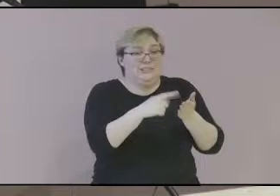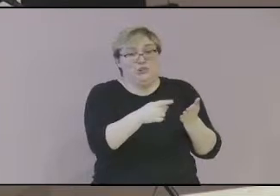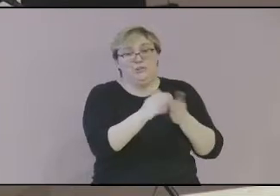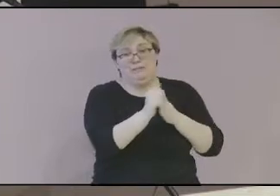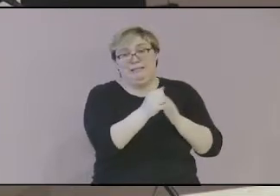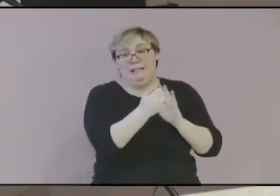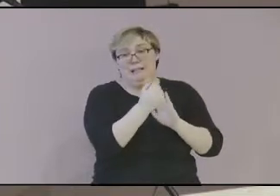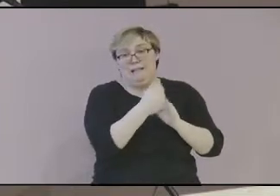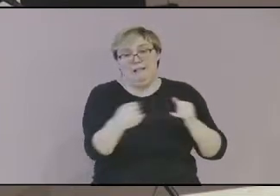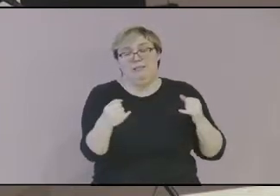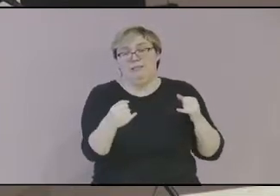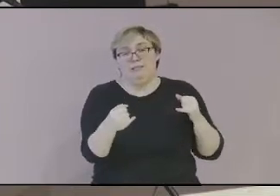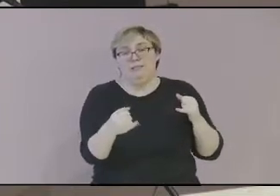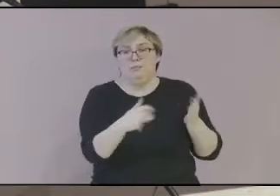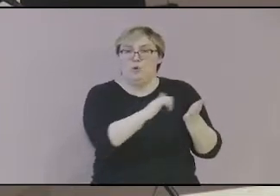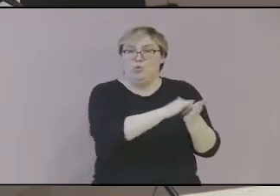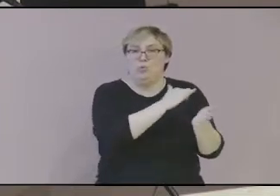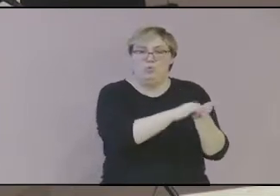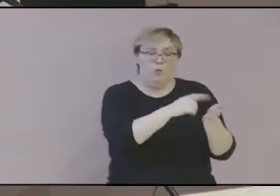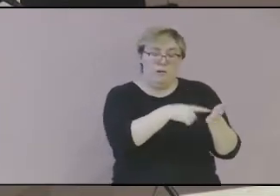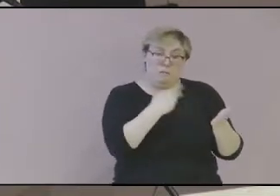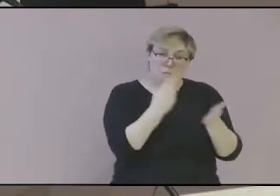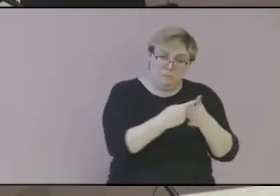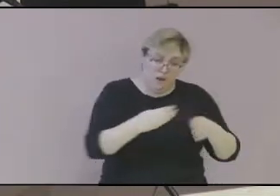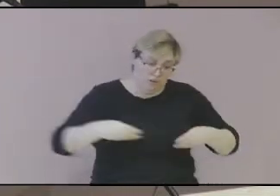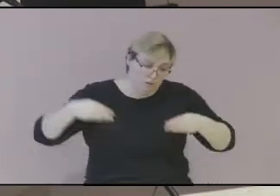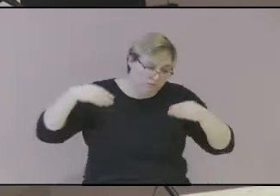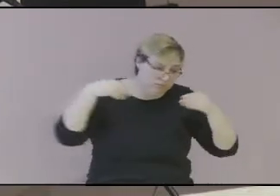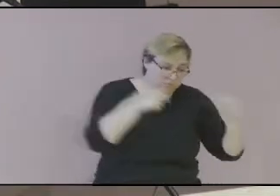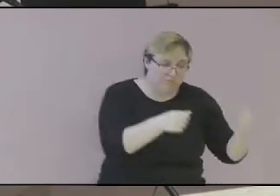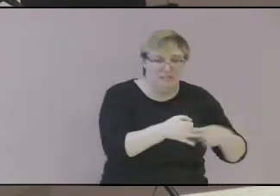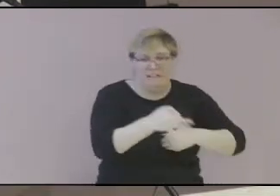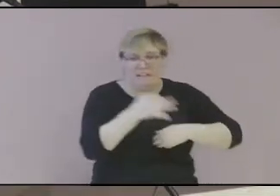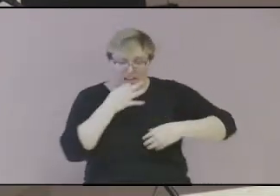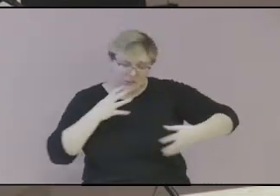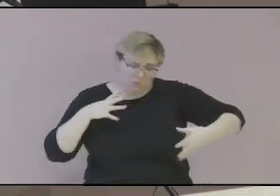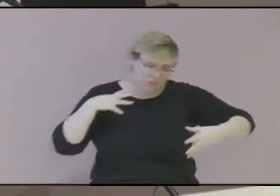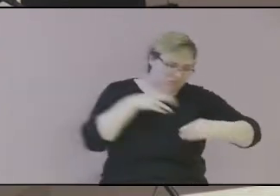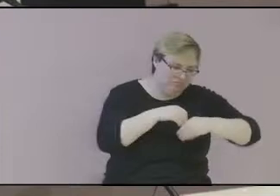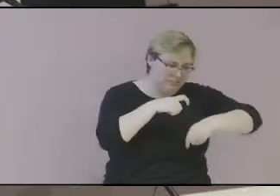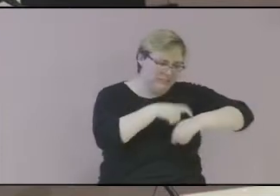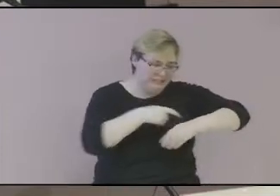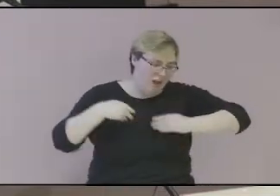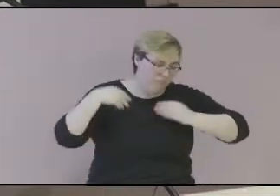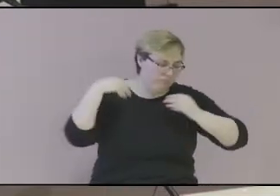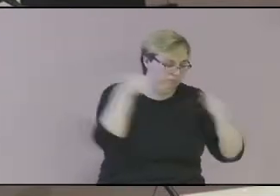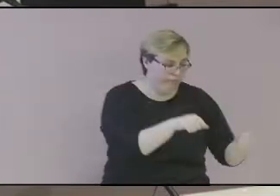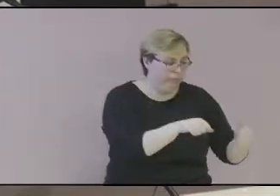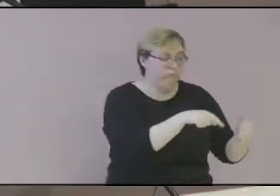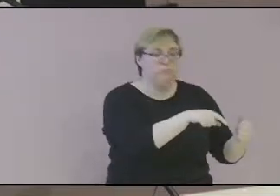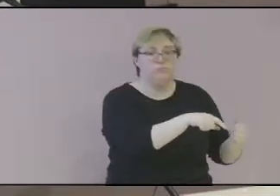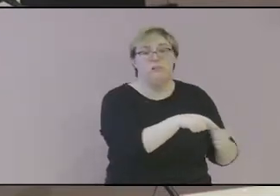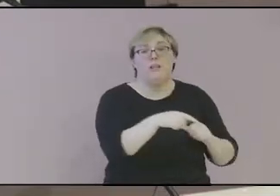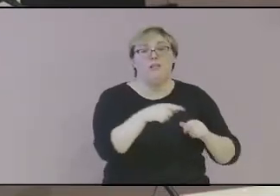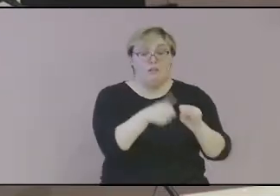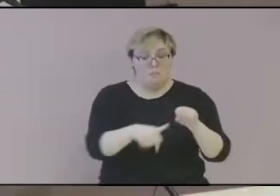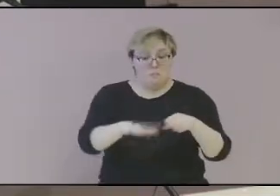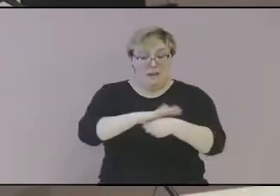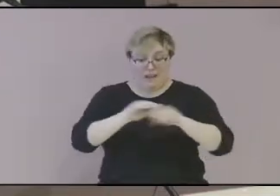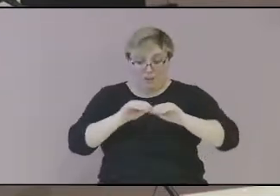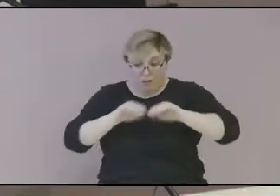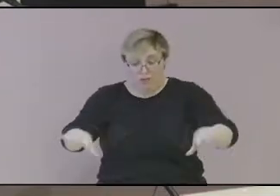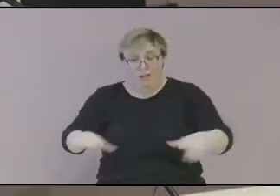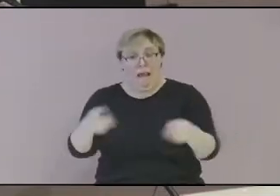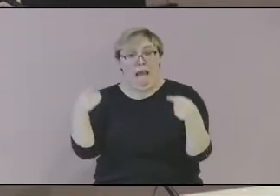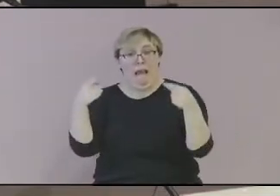money and dozens and dozens of experts to create them. And because they didn't invoke the guidelines, there